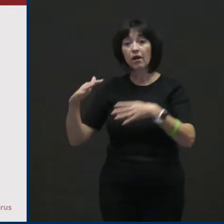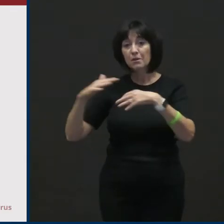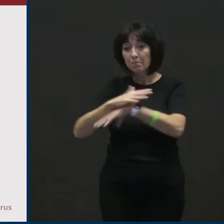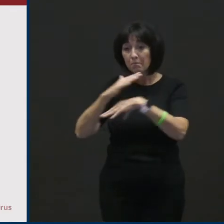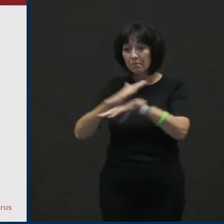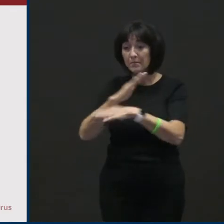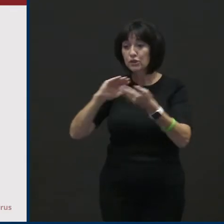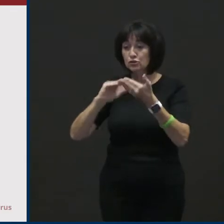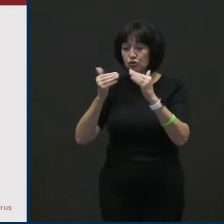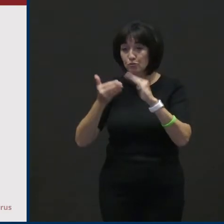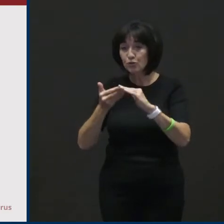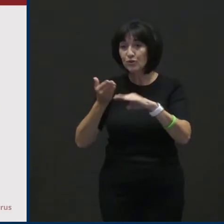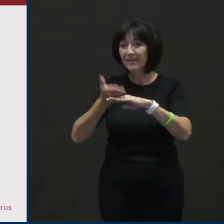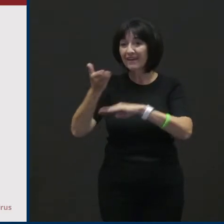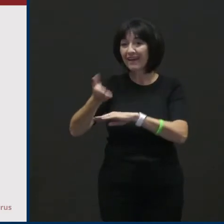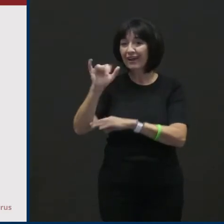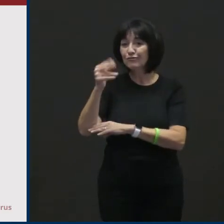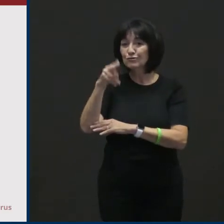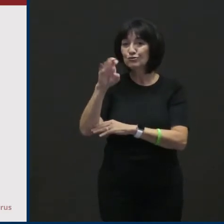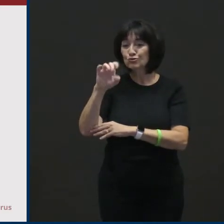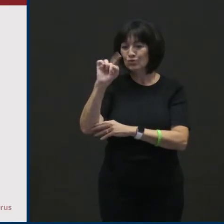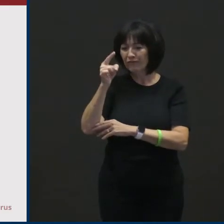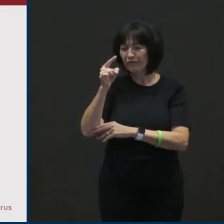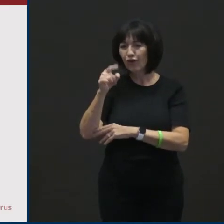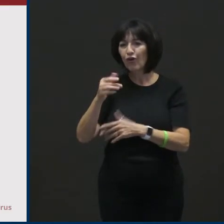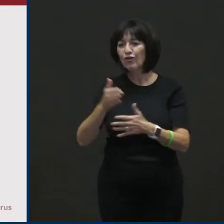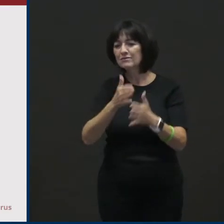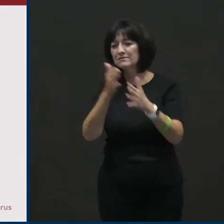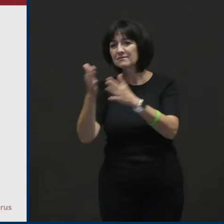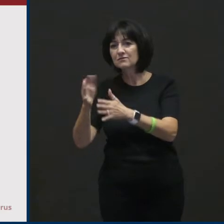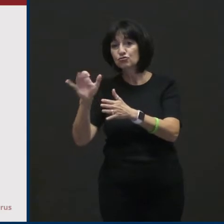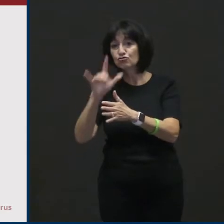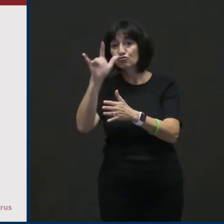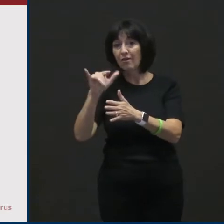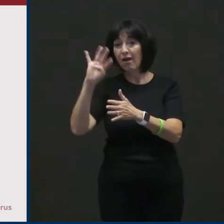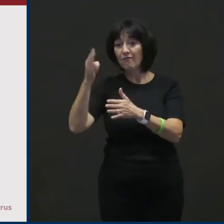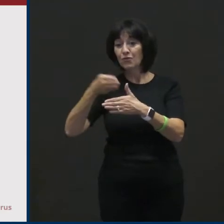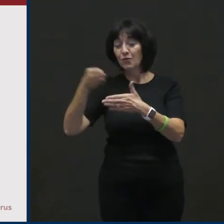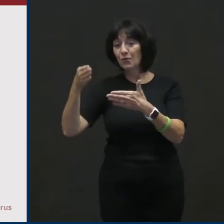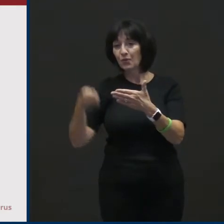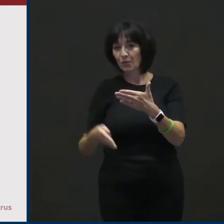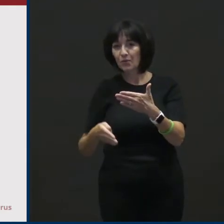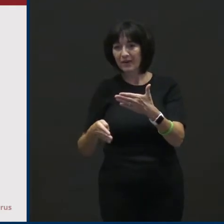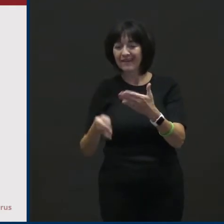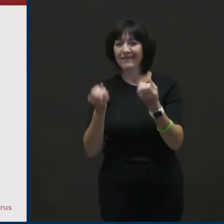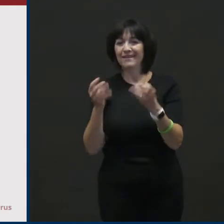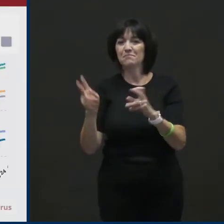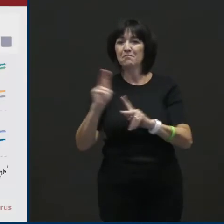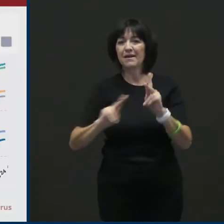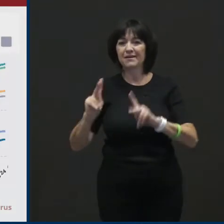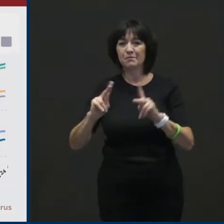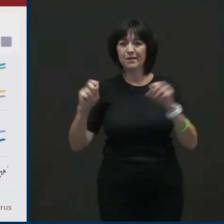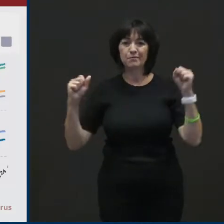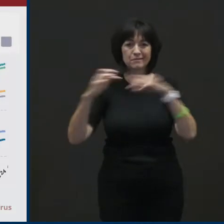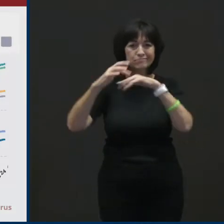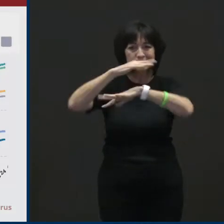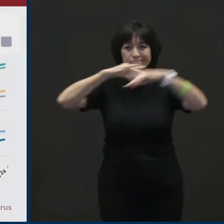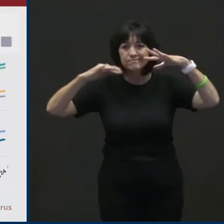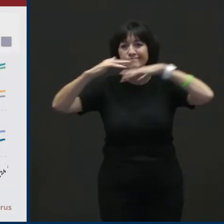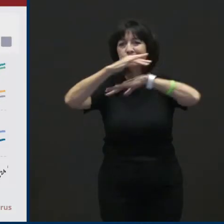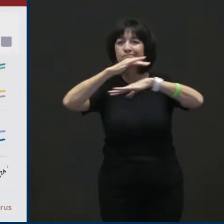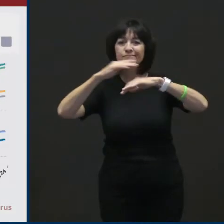then after July 4th weekend. And a lot of it is that demographic, the young adult demographic that's not